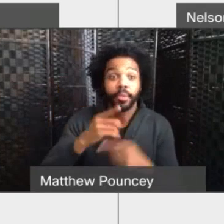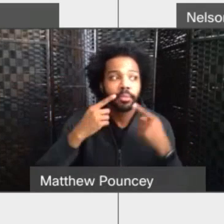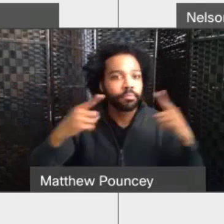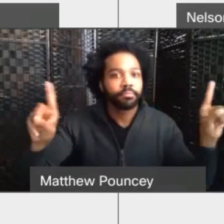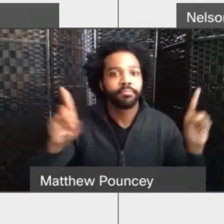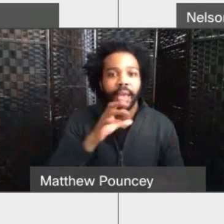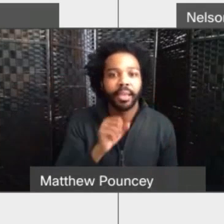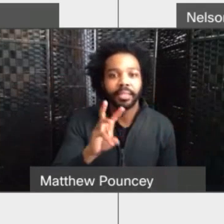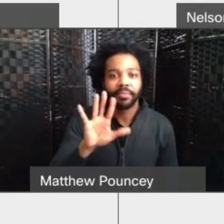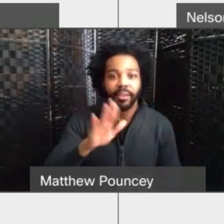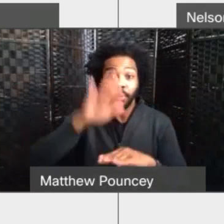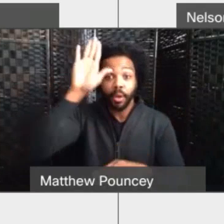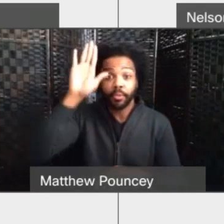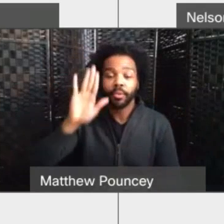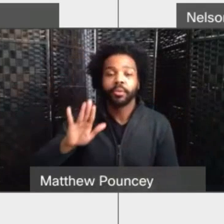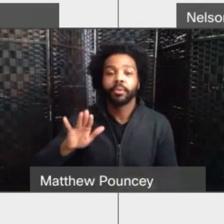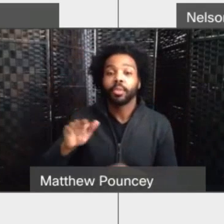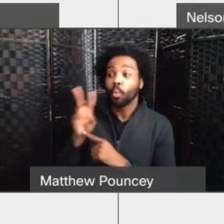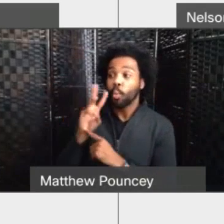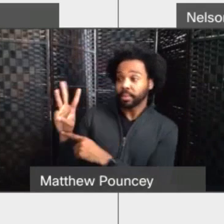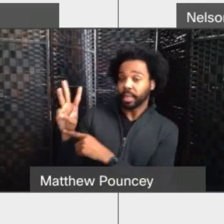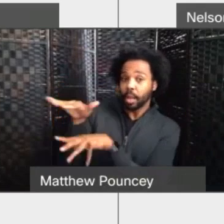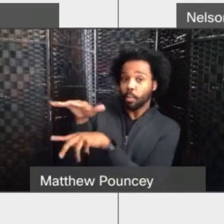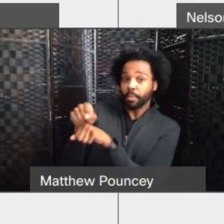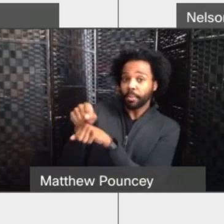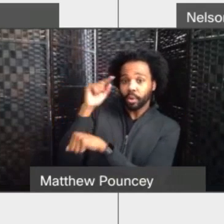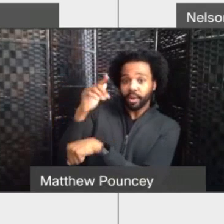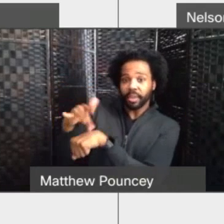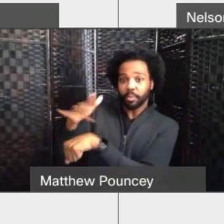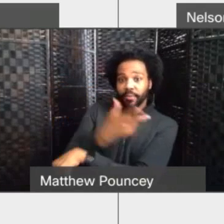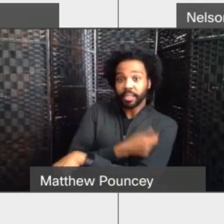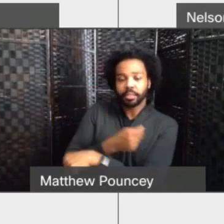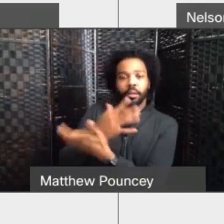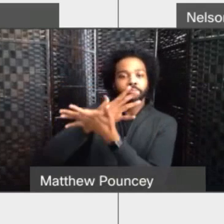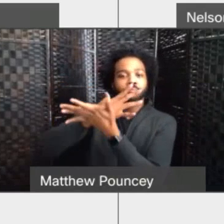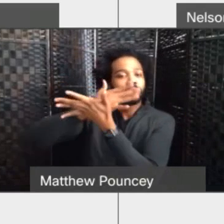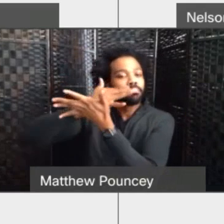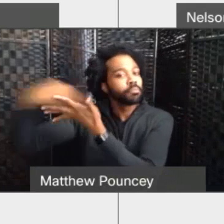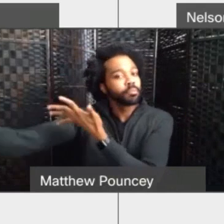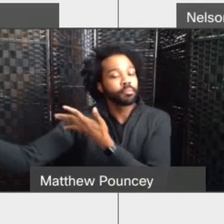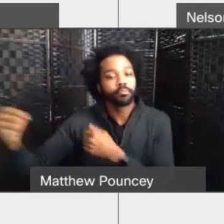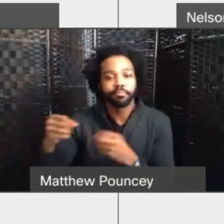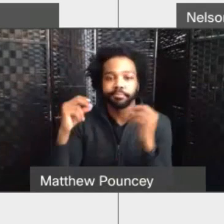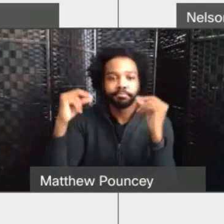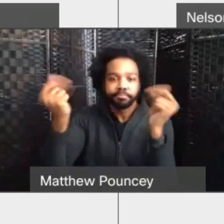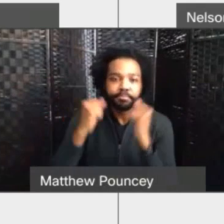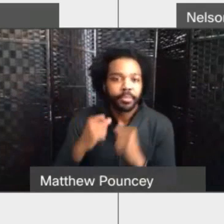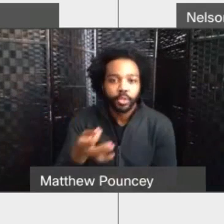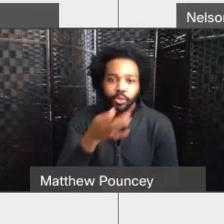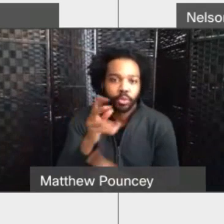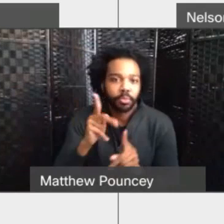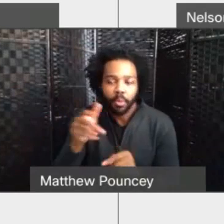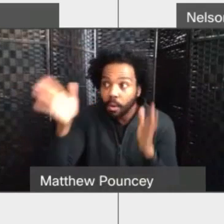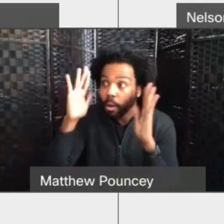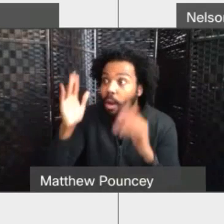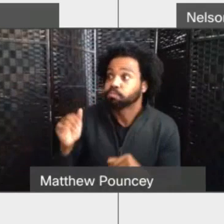website appointments for availability of vaccines were gone in a number of hours. And so it was people, I think, once